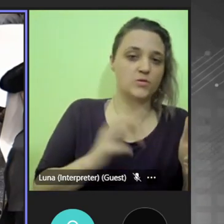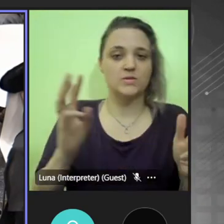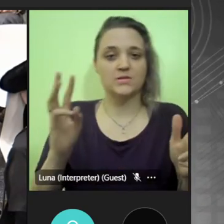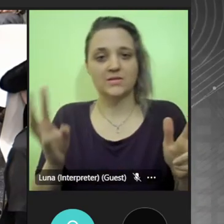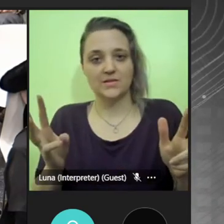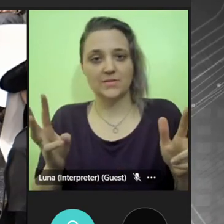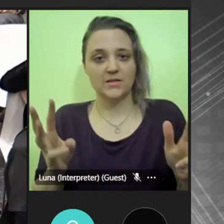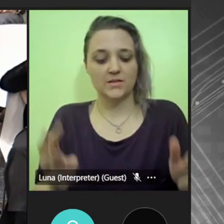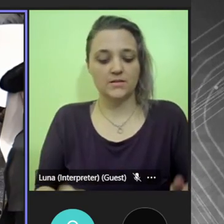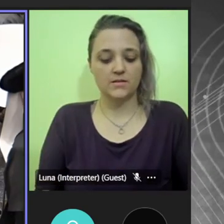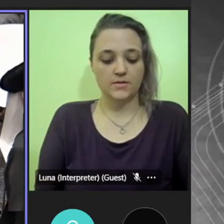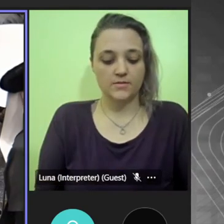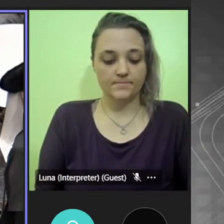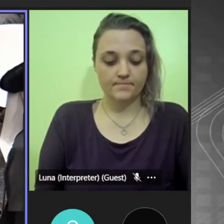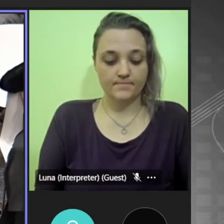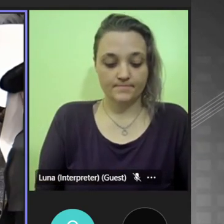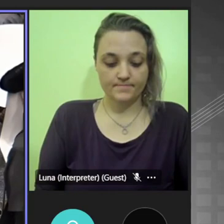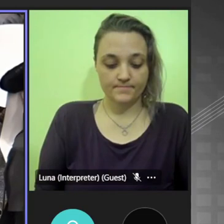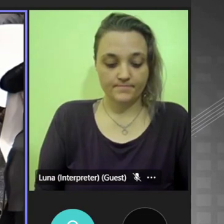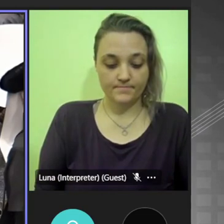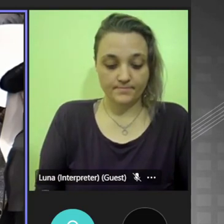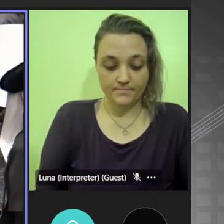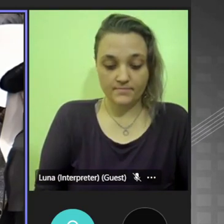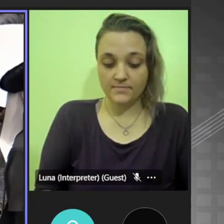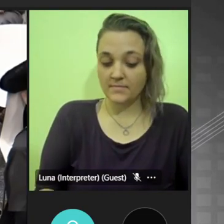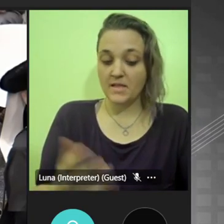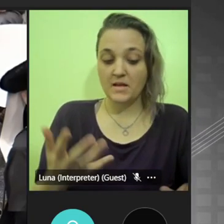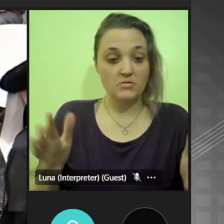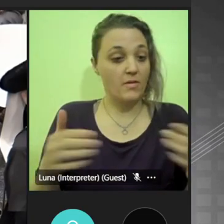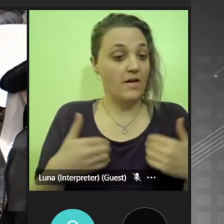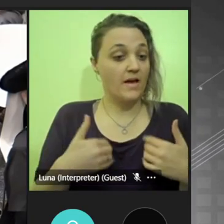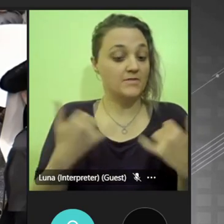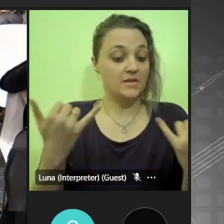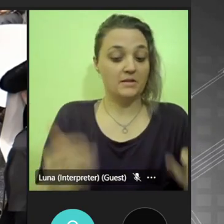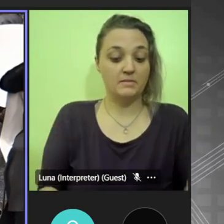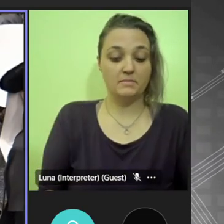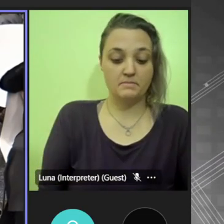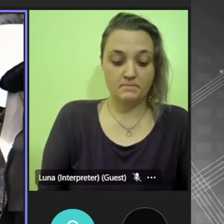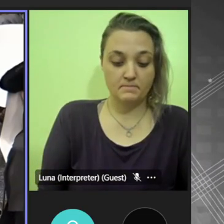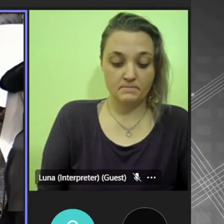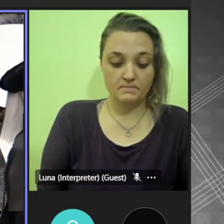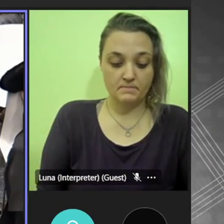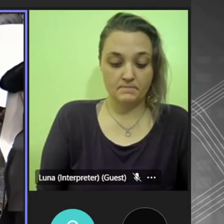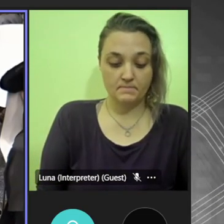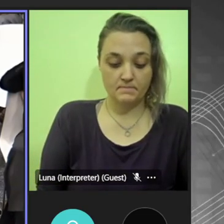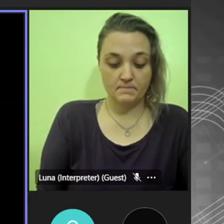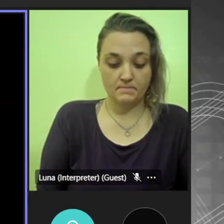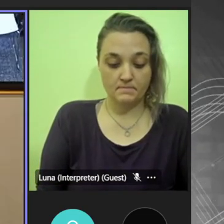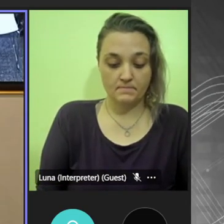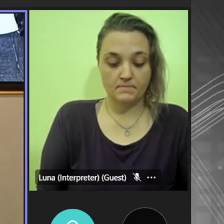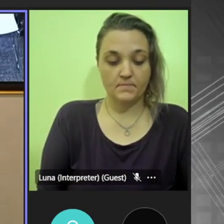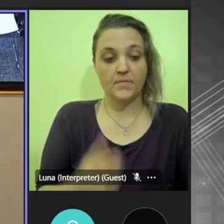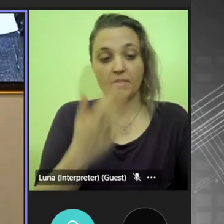either 3 or 6 minutes between each train. Oh, that is all I have today.